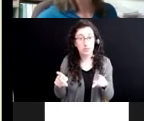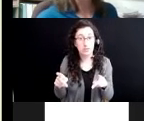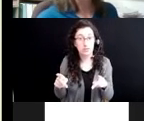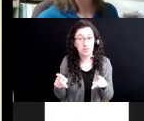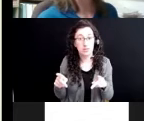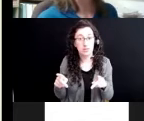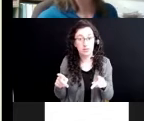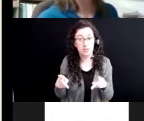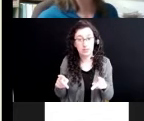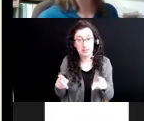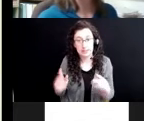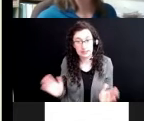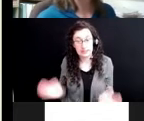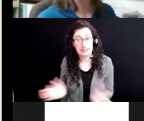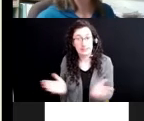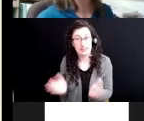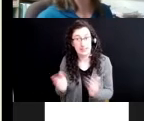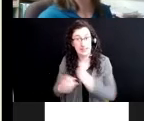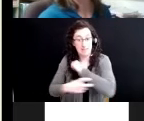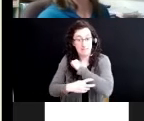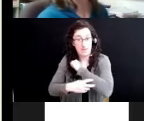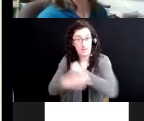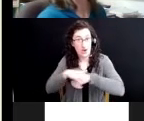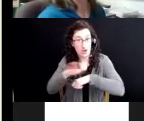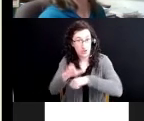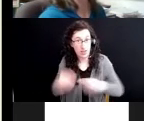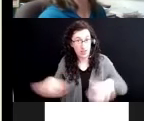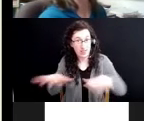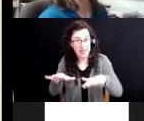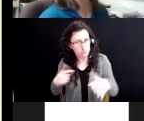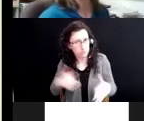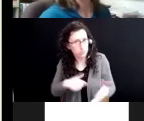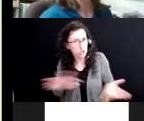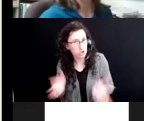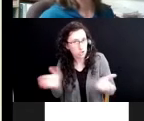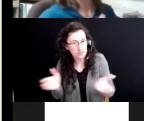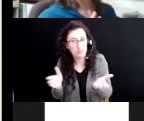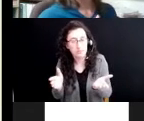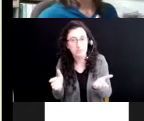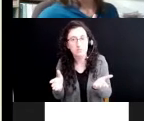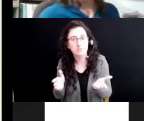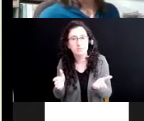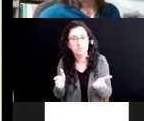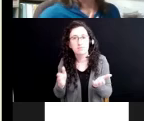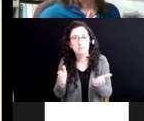promote beaver on your land, that's encouraged, because that's a great way to provide